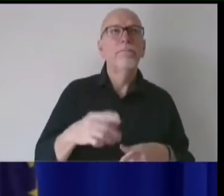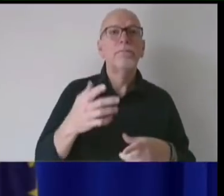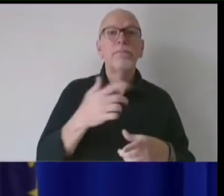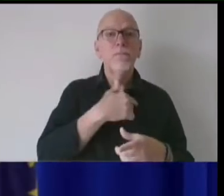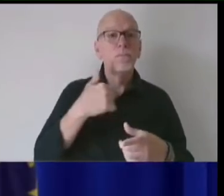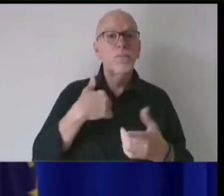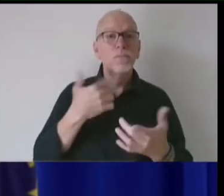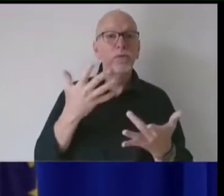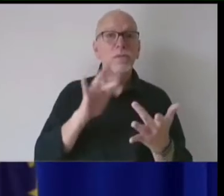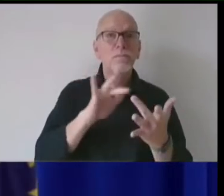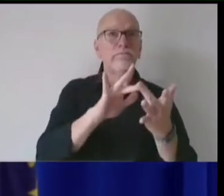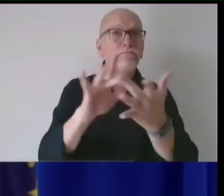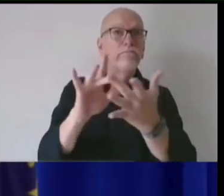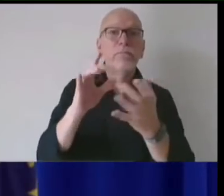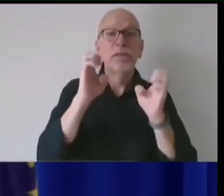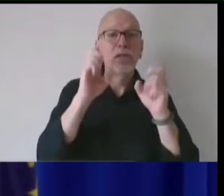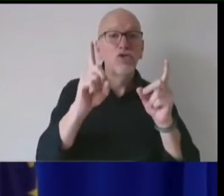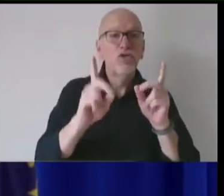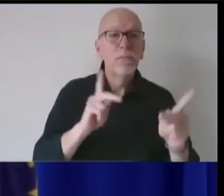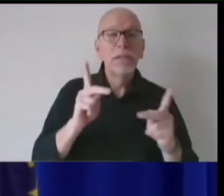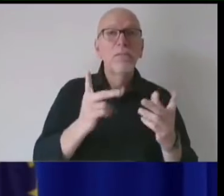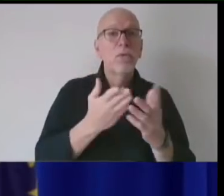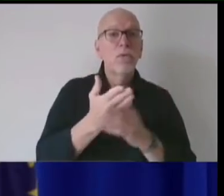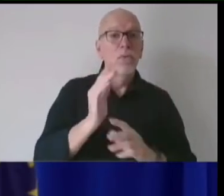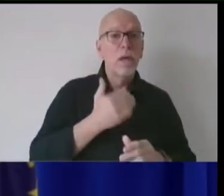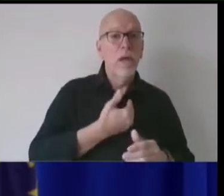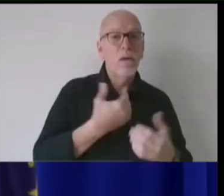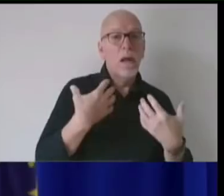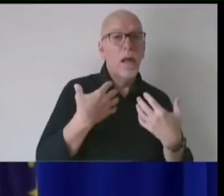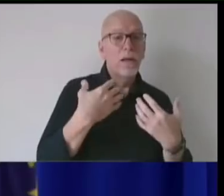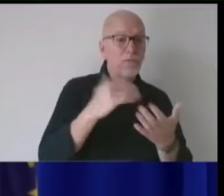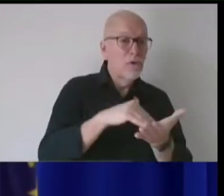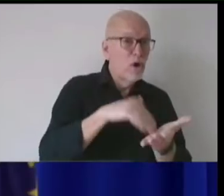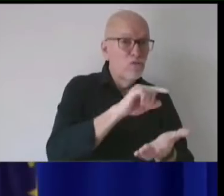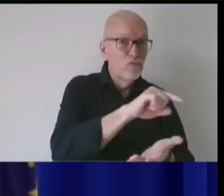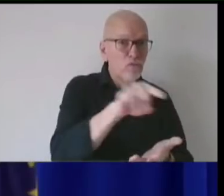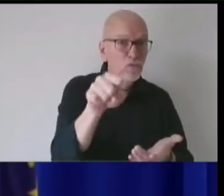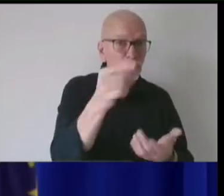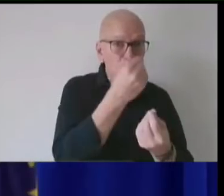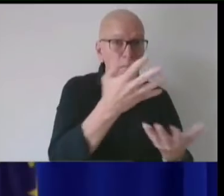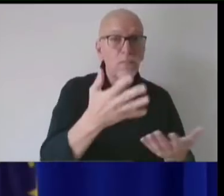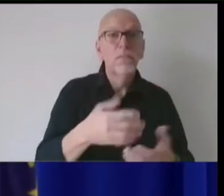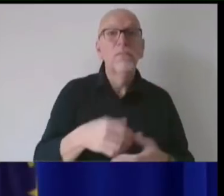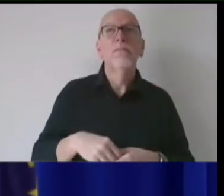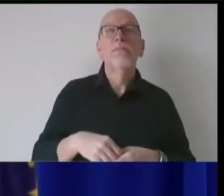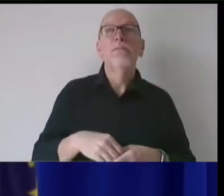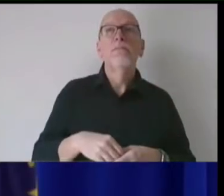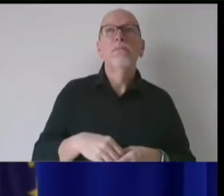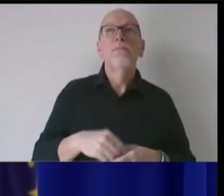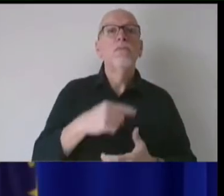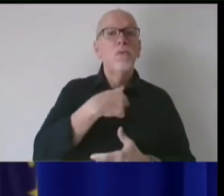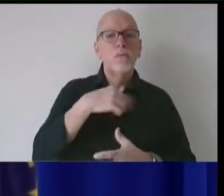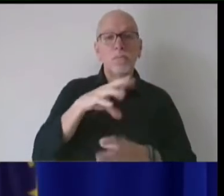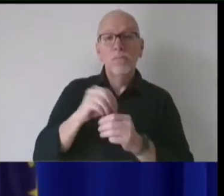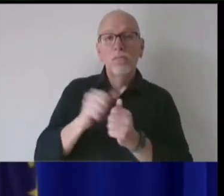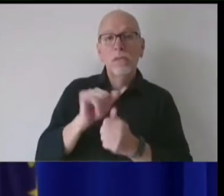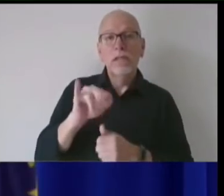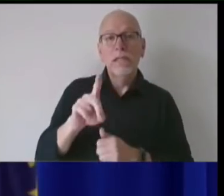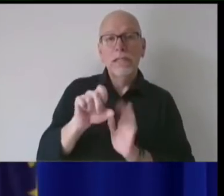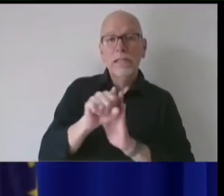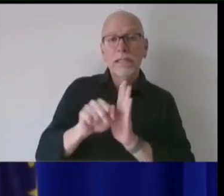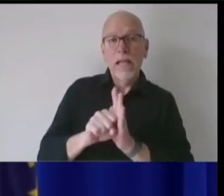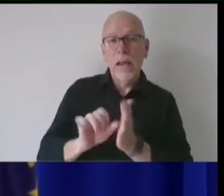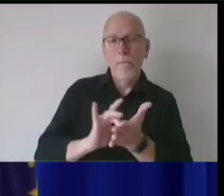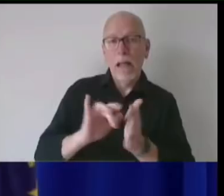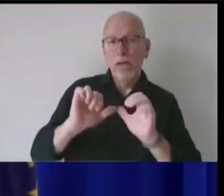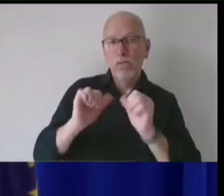and educating people through our healthcare providers across the state. We have engaged with the Indiana State Medical Association, with